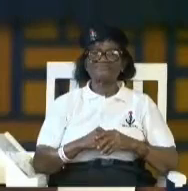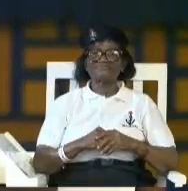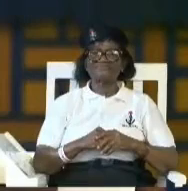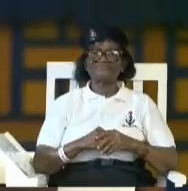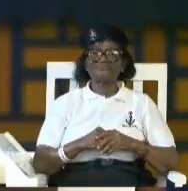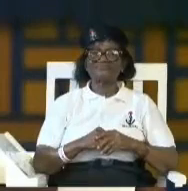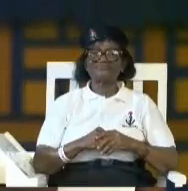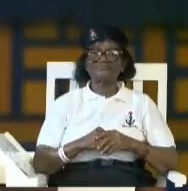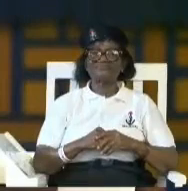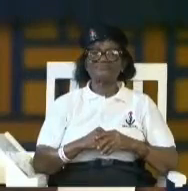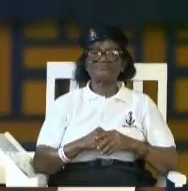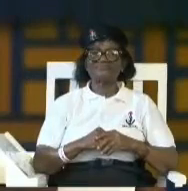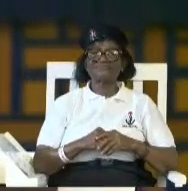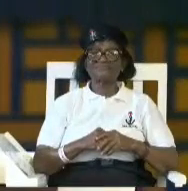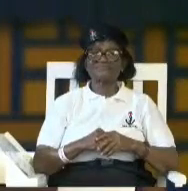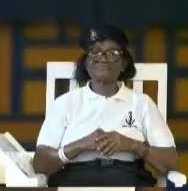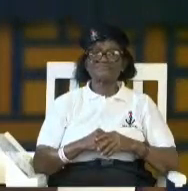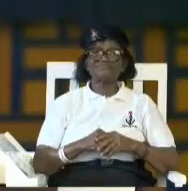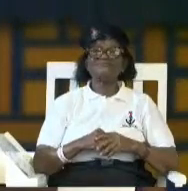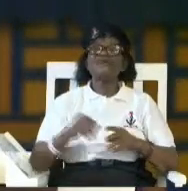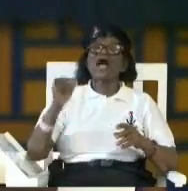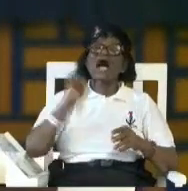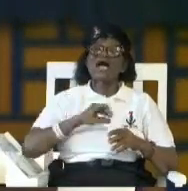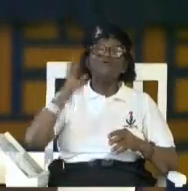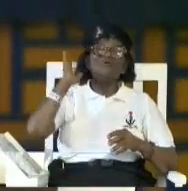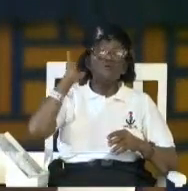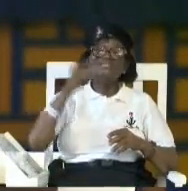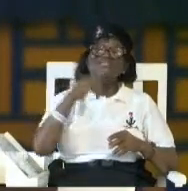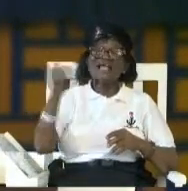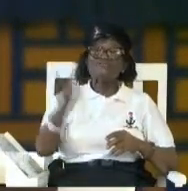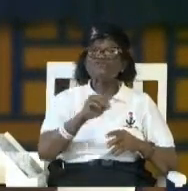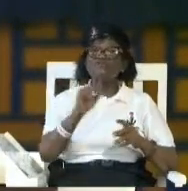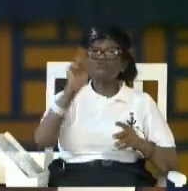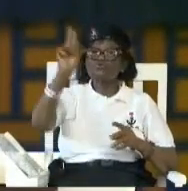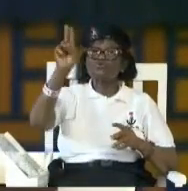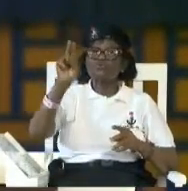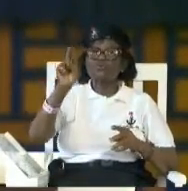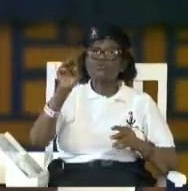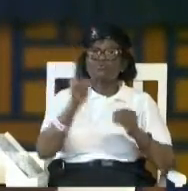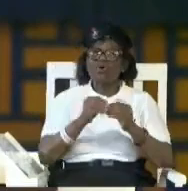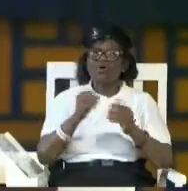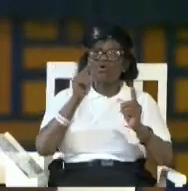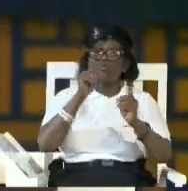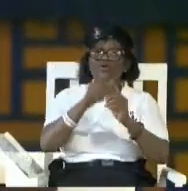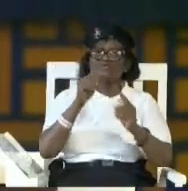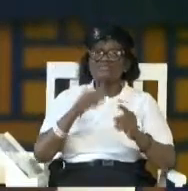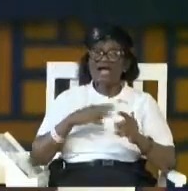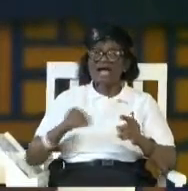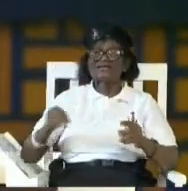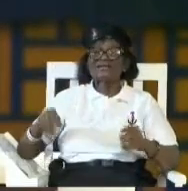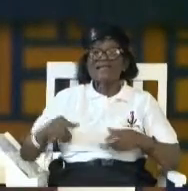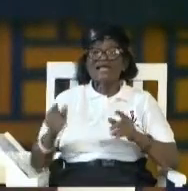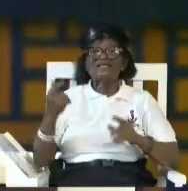May I mention two little more points and let the Holy Spirit teach you the remainder.